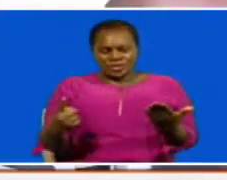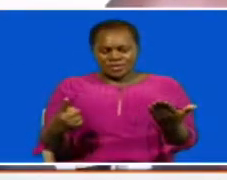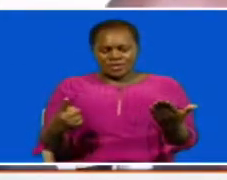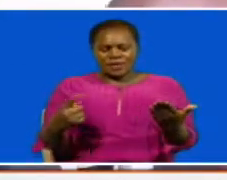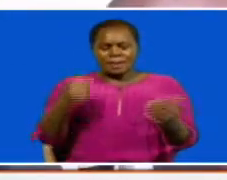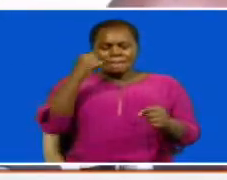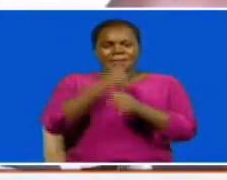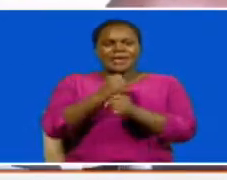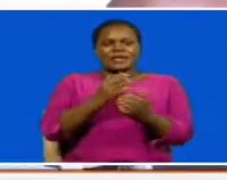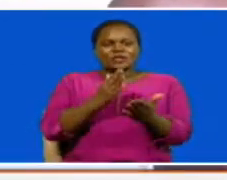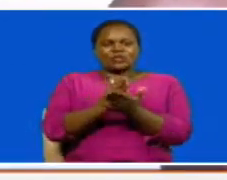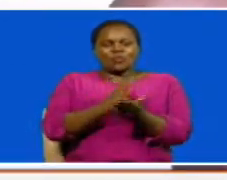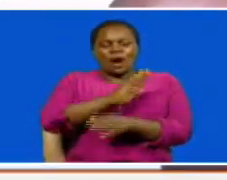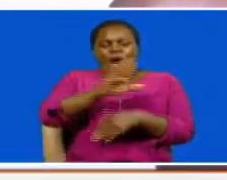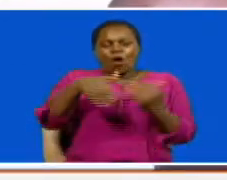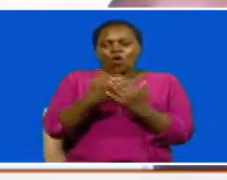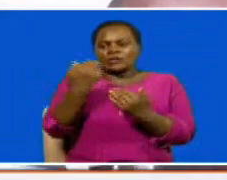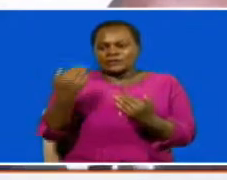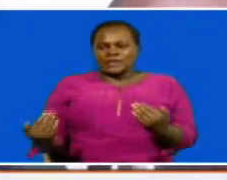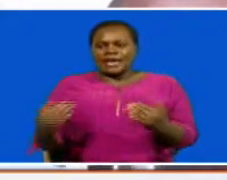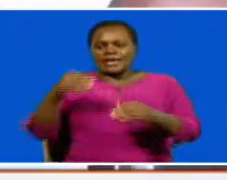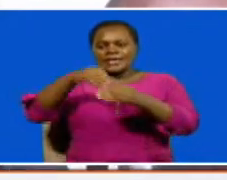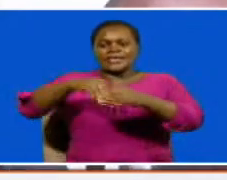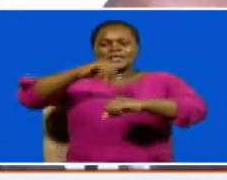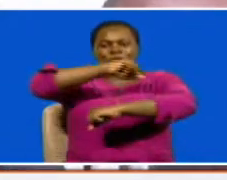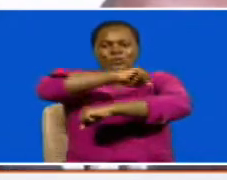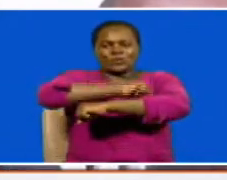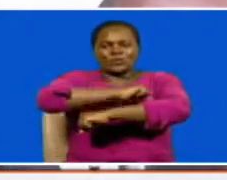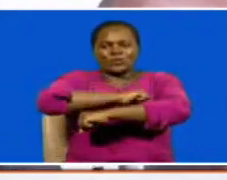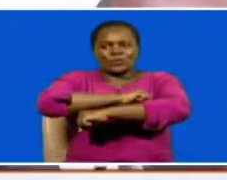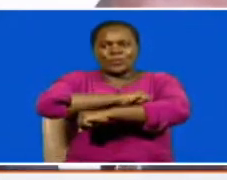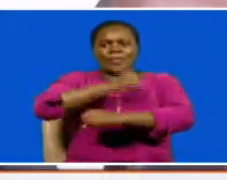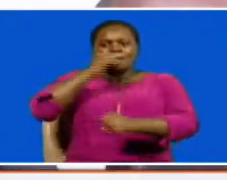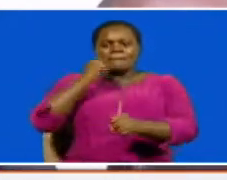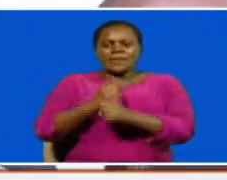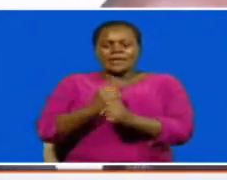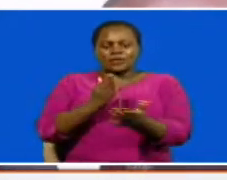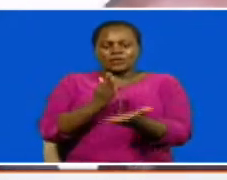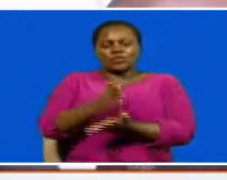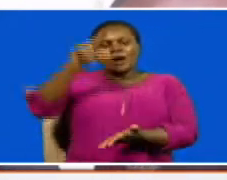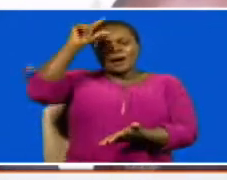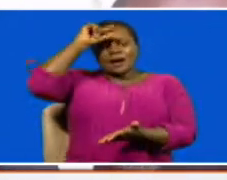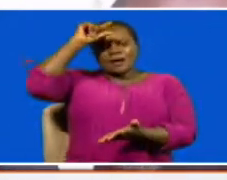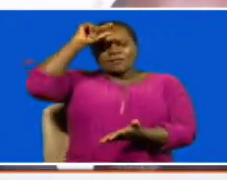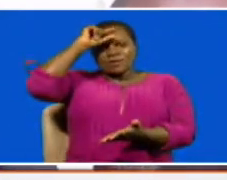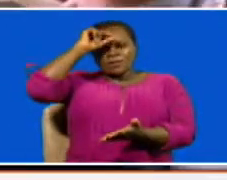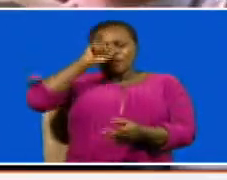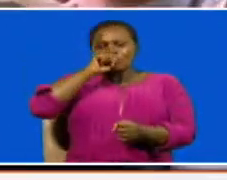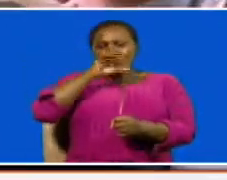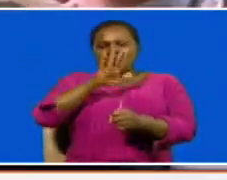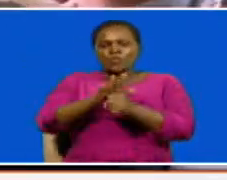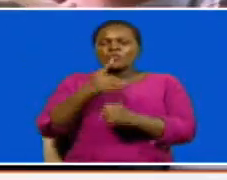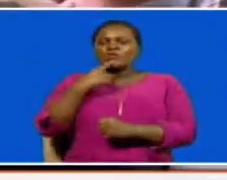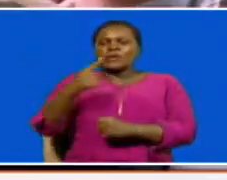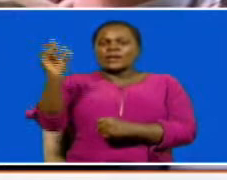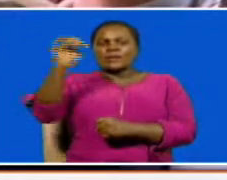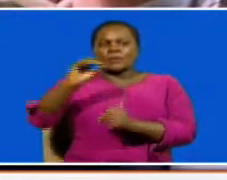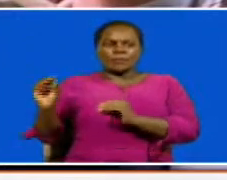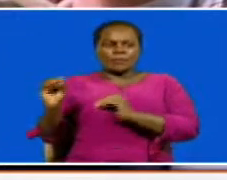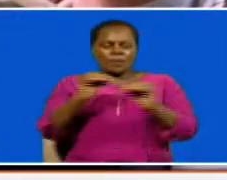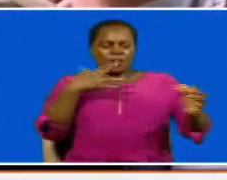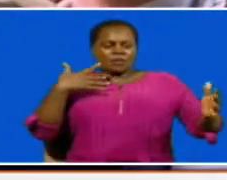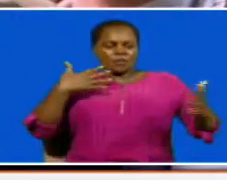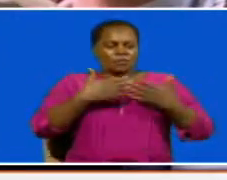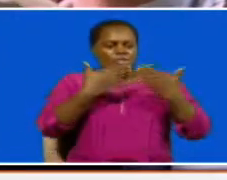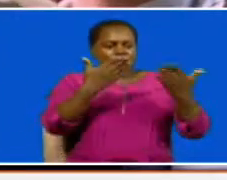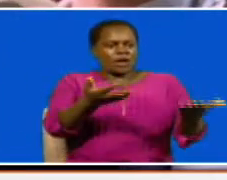have made sure that every child is in school and ensuring that the government policy of 100%. So far, we